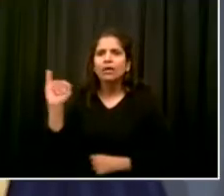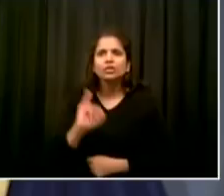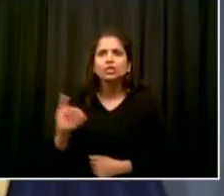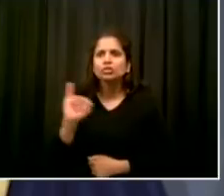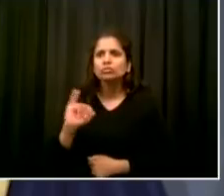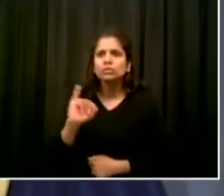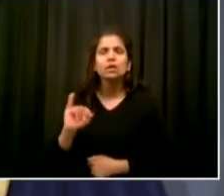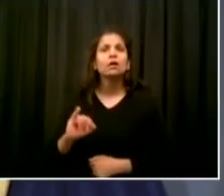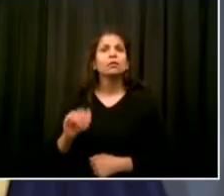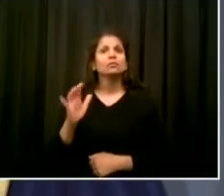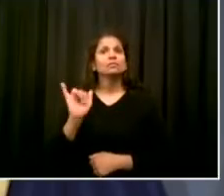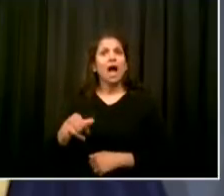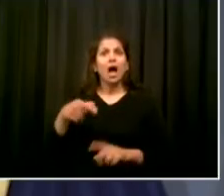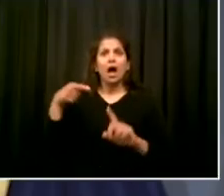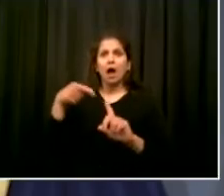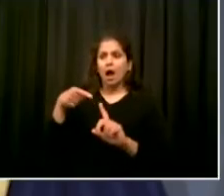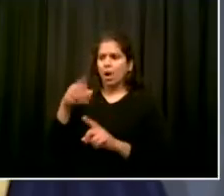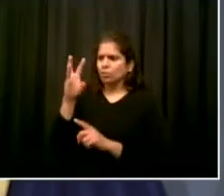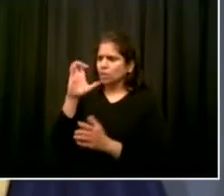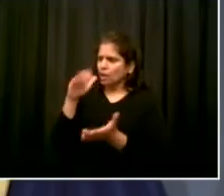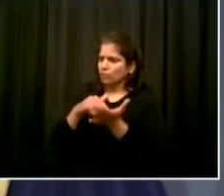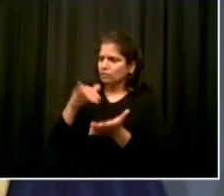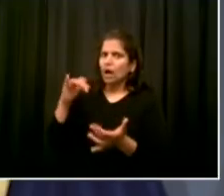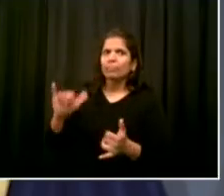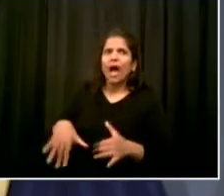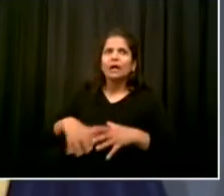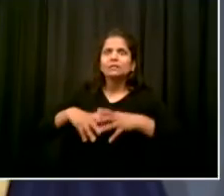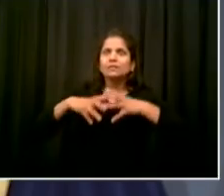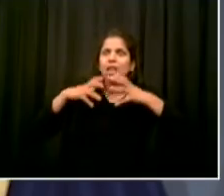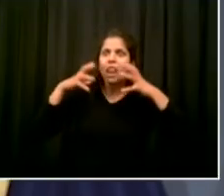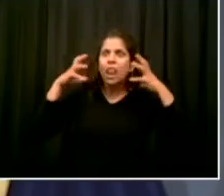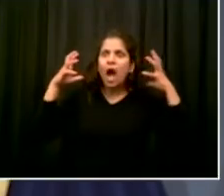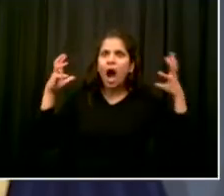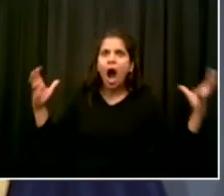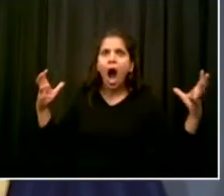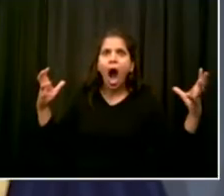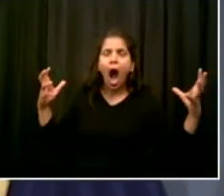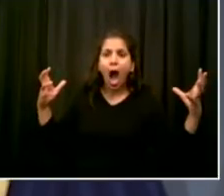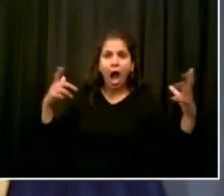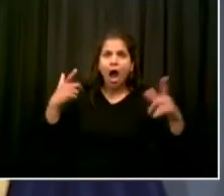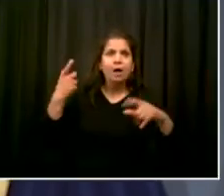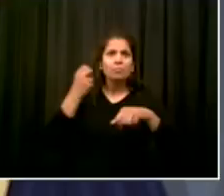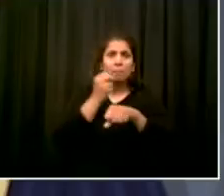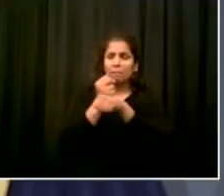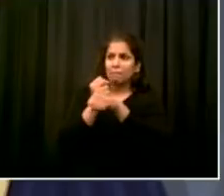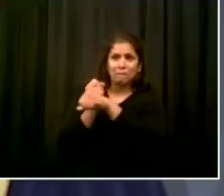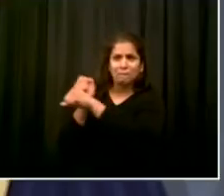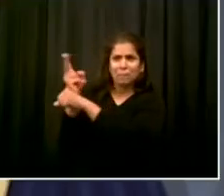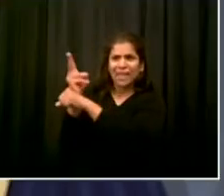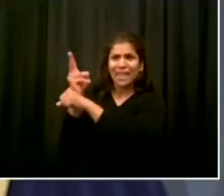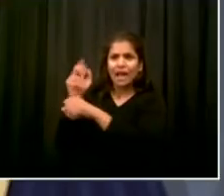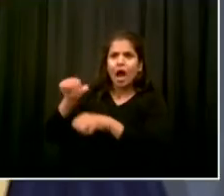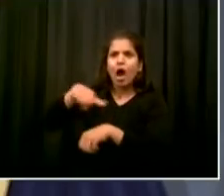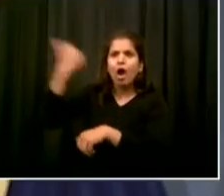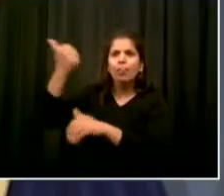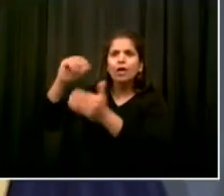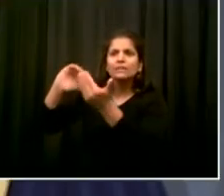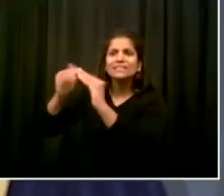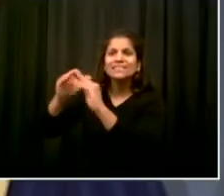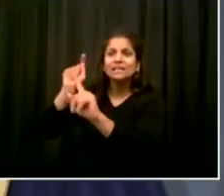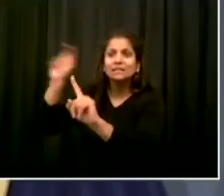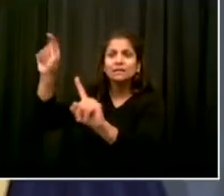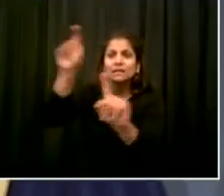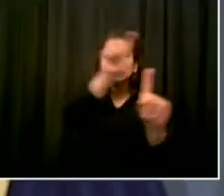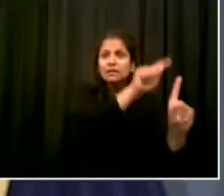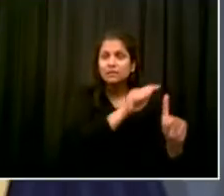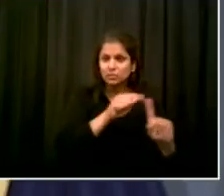And I said it very openly, and I'll say it again, that is people who are documented and undocumented alike. But the fact is we can get it